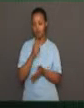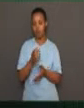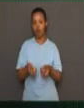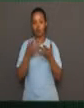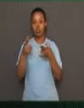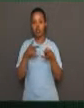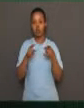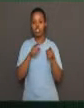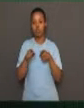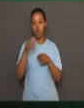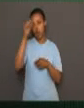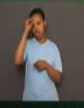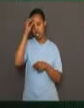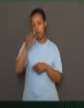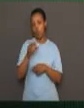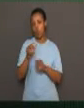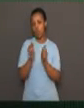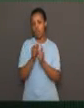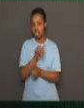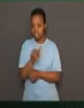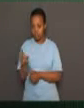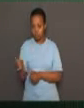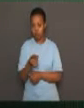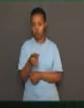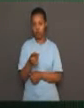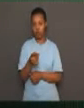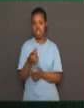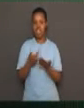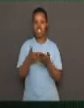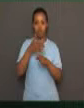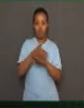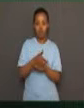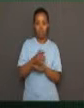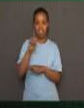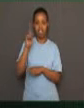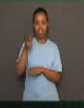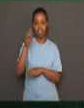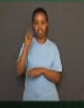species, like humans, they close later on in development.